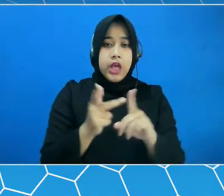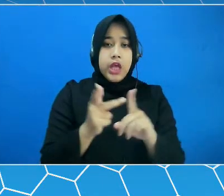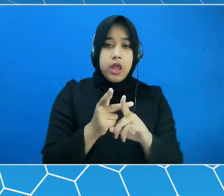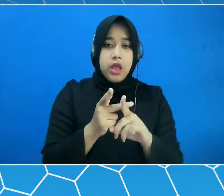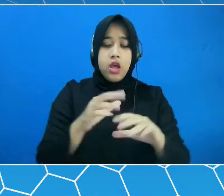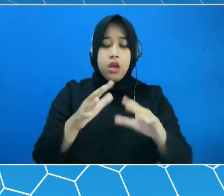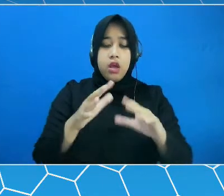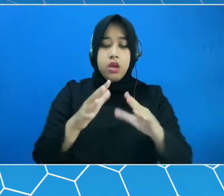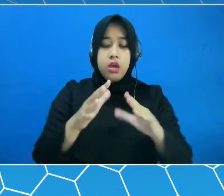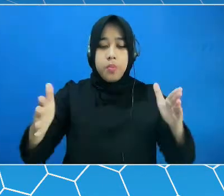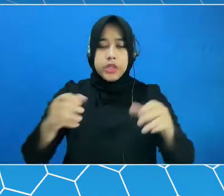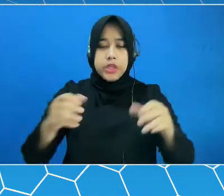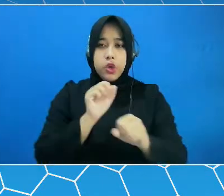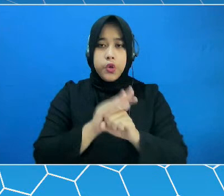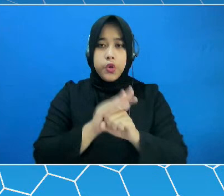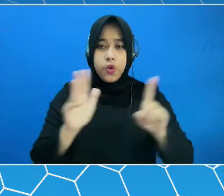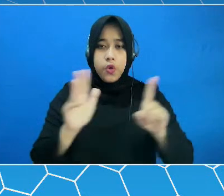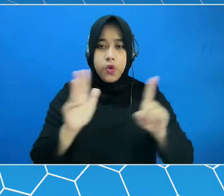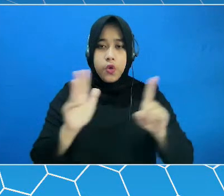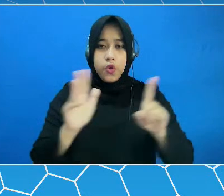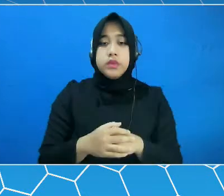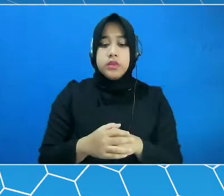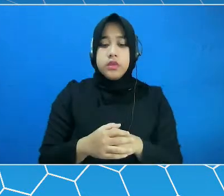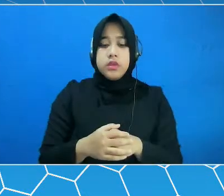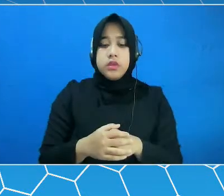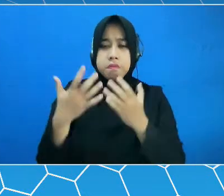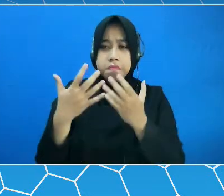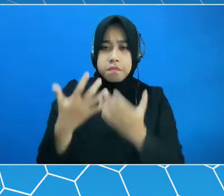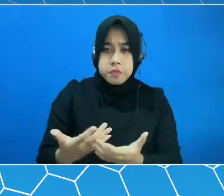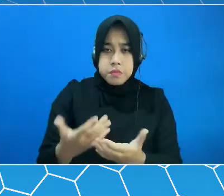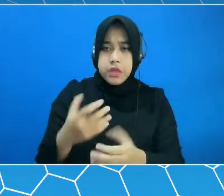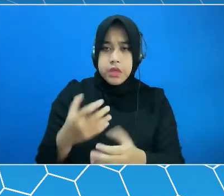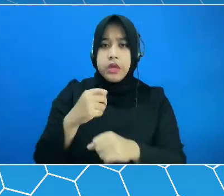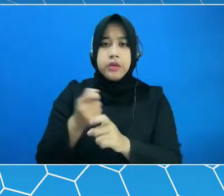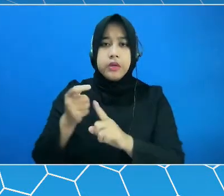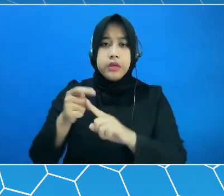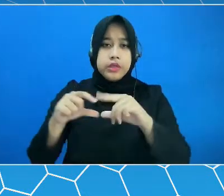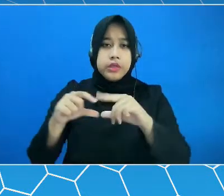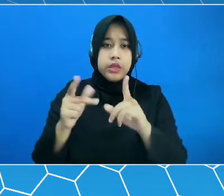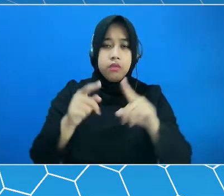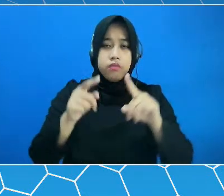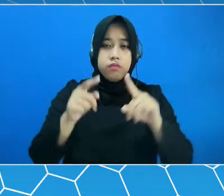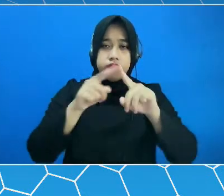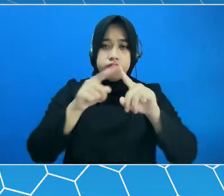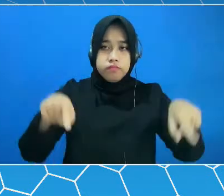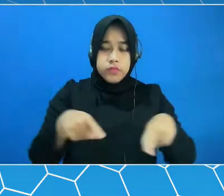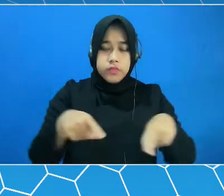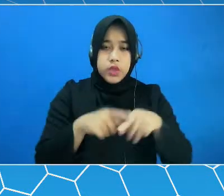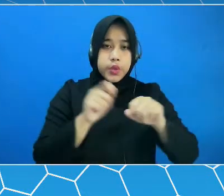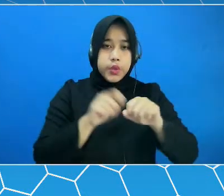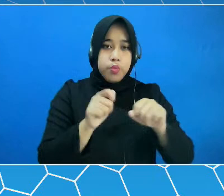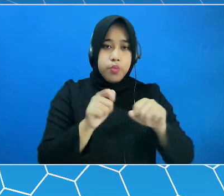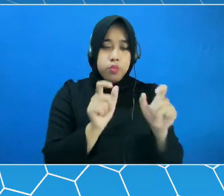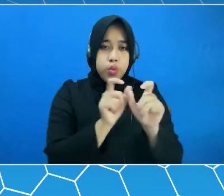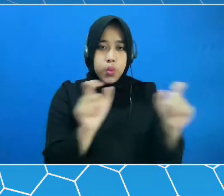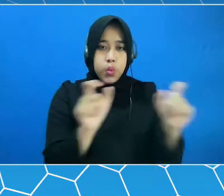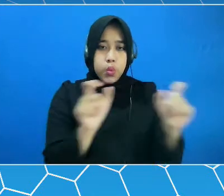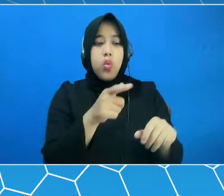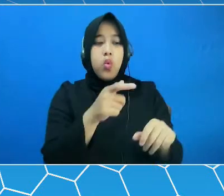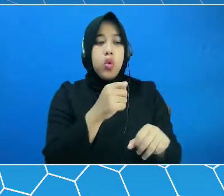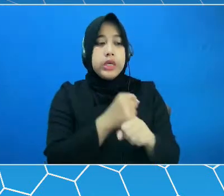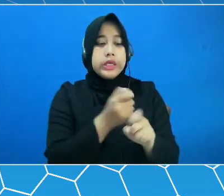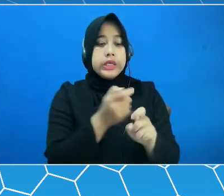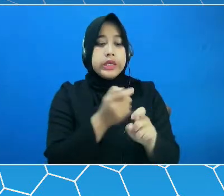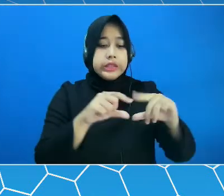has been developed for the study, which is measuring long COVID symptoms and how those symptoms